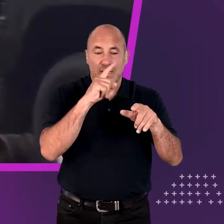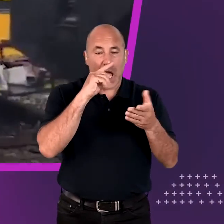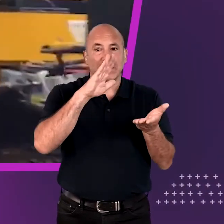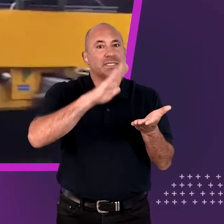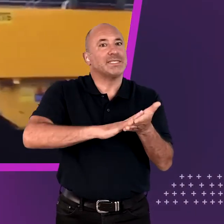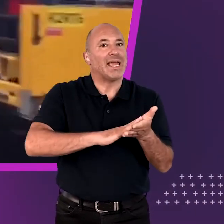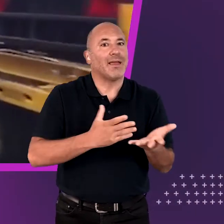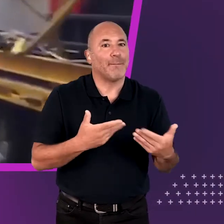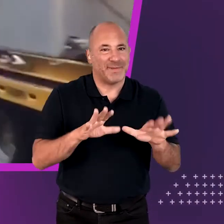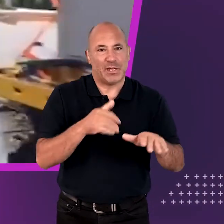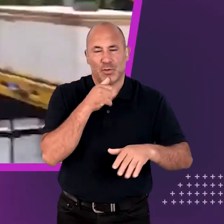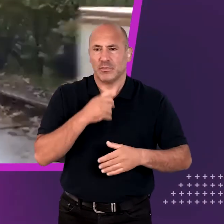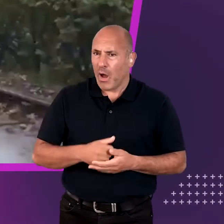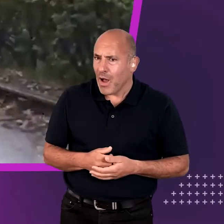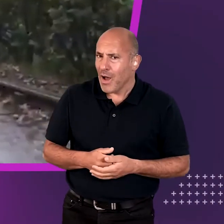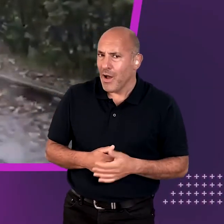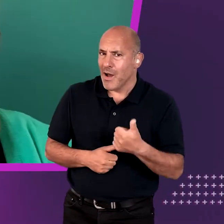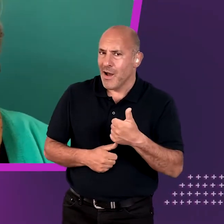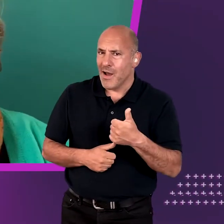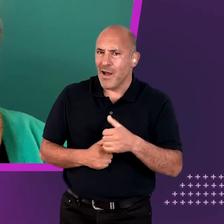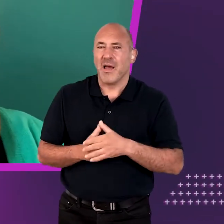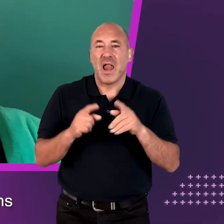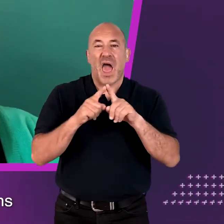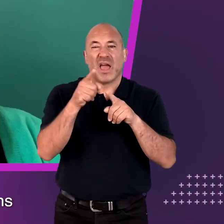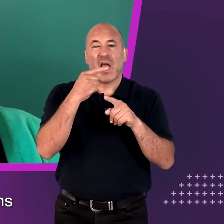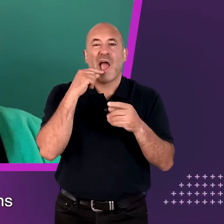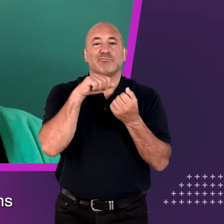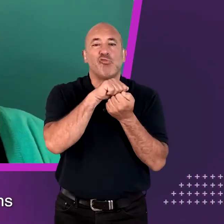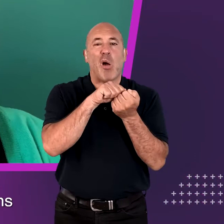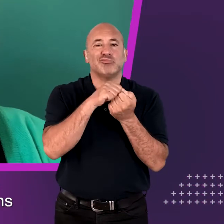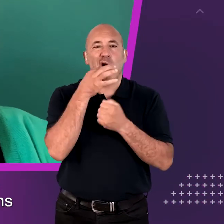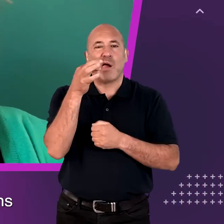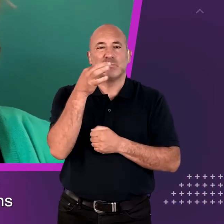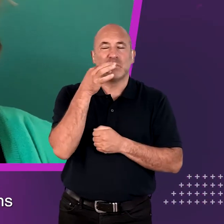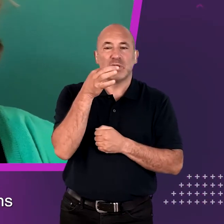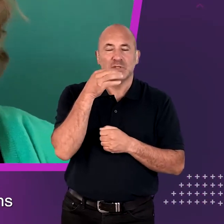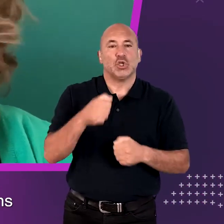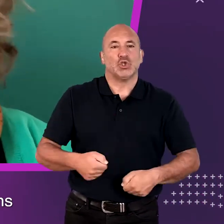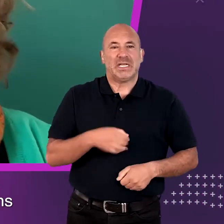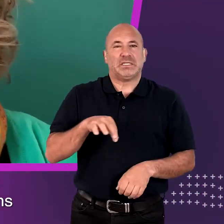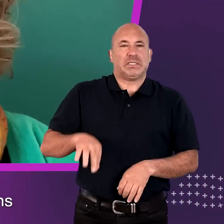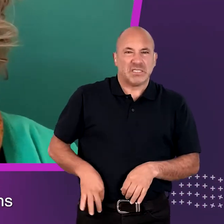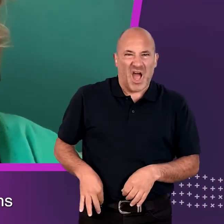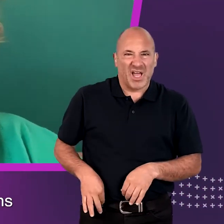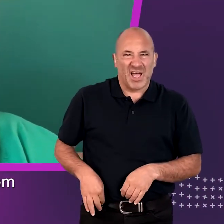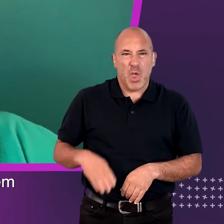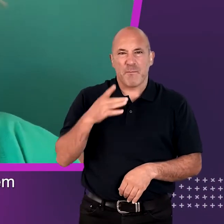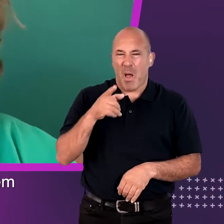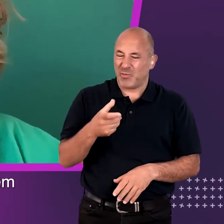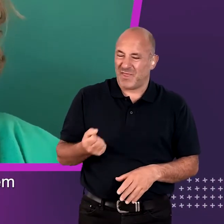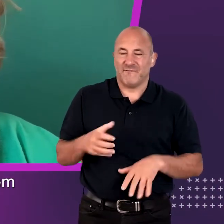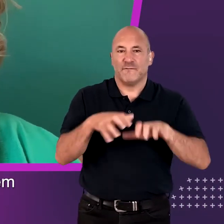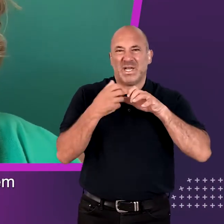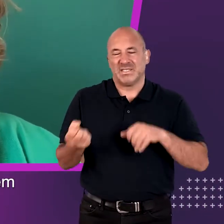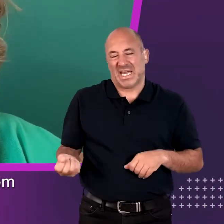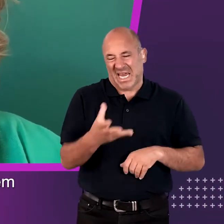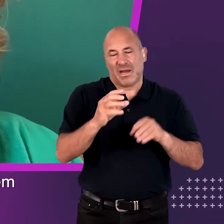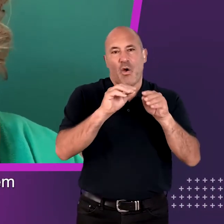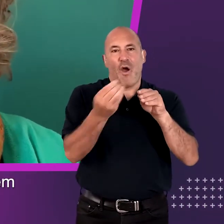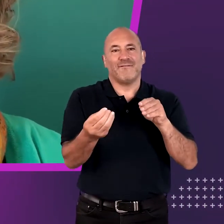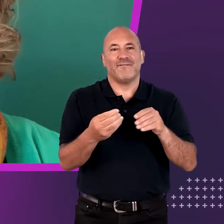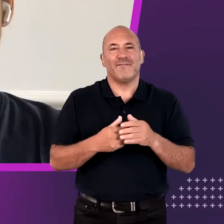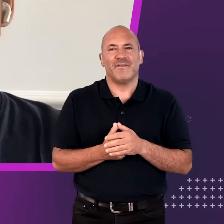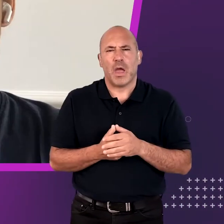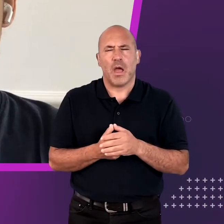which stops it sticking to the rails. That's pretty cool. So a bit like when you got chewing gum stuck on your jeans and your mum would shove them in the freezer to